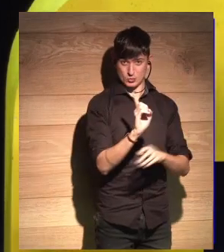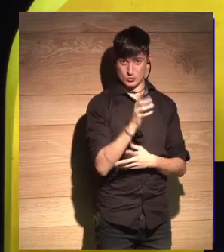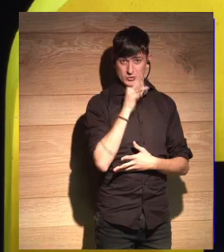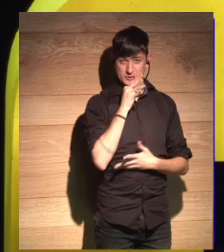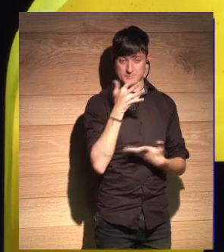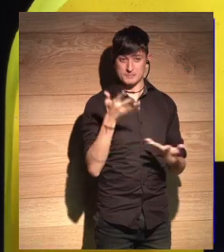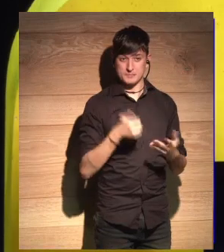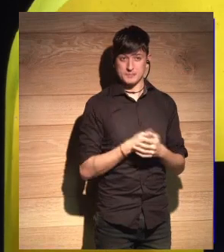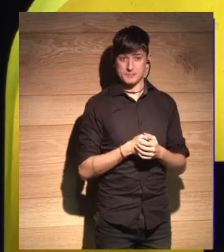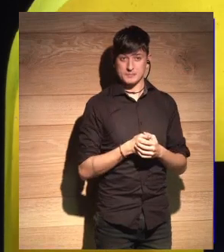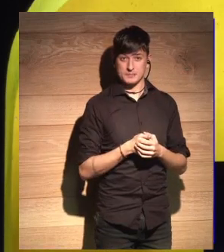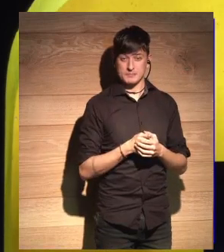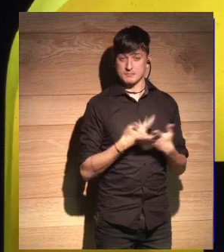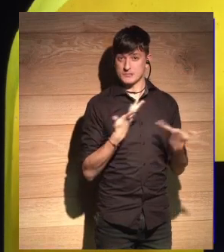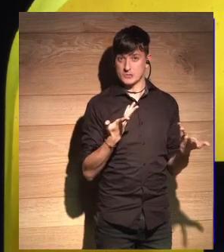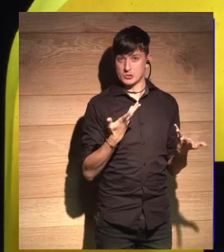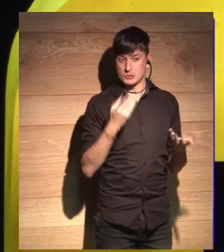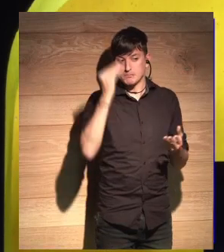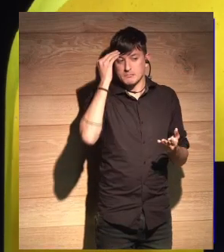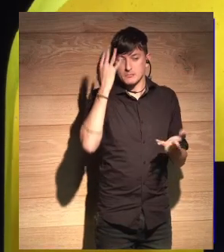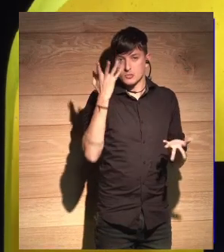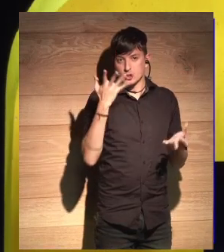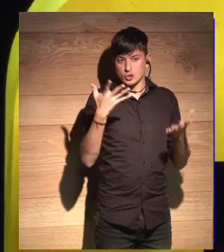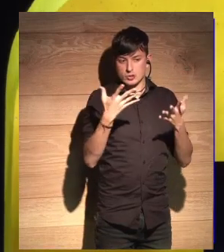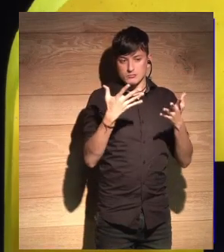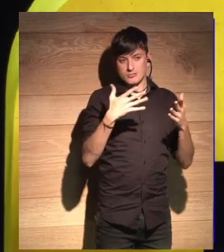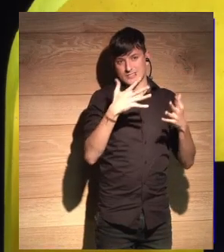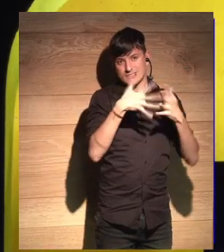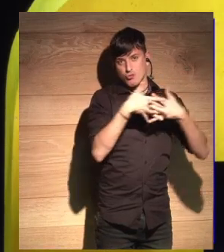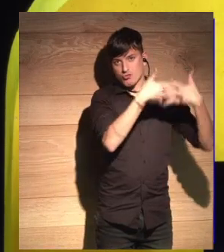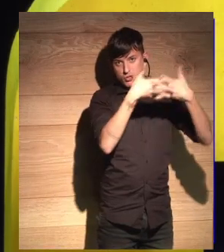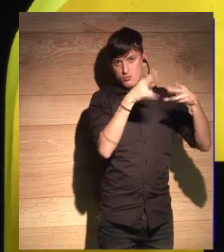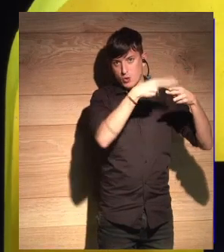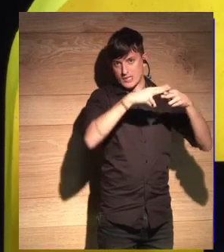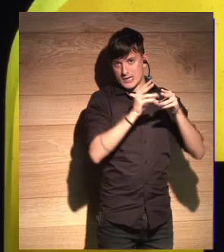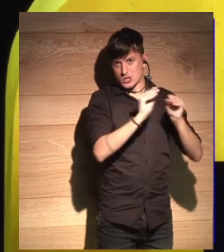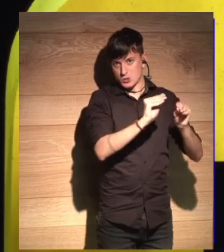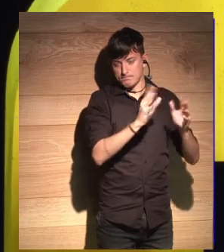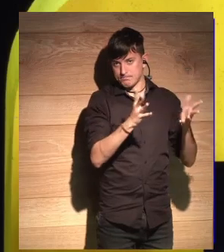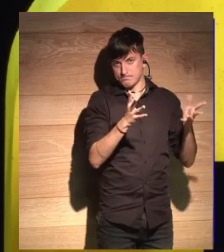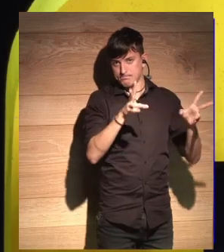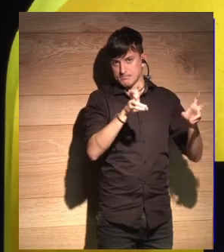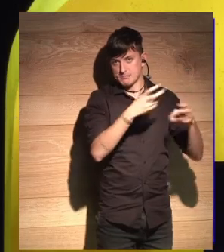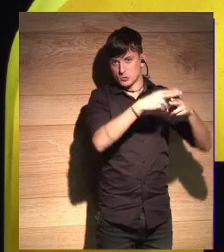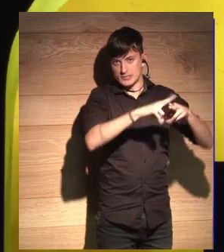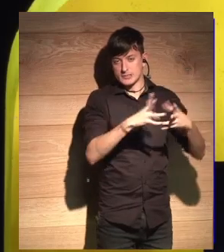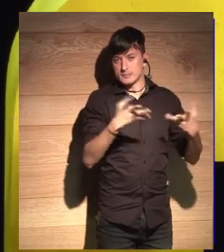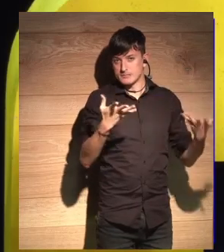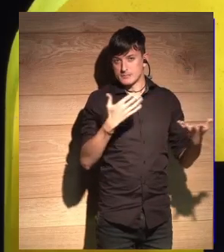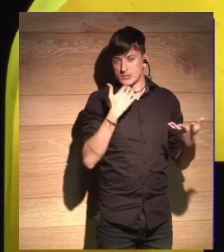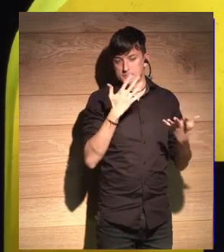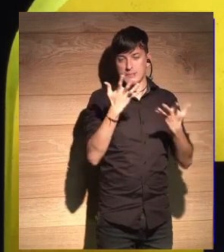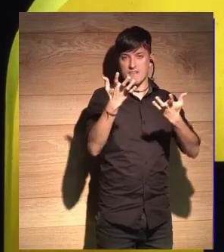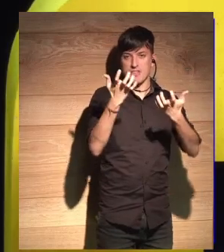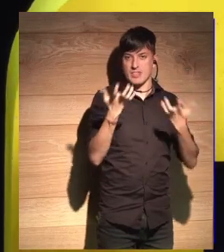you know, all of the politics in the United States are just about making money off of people's emotions. That's